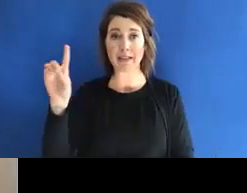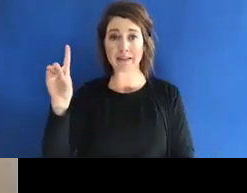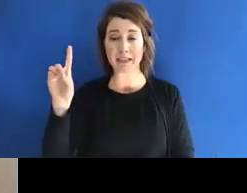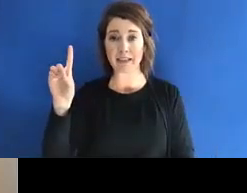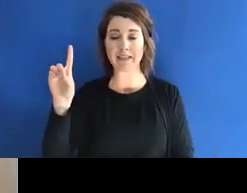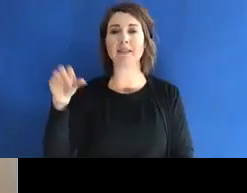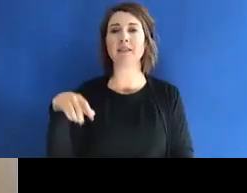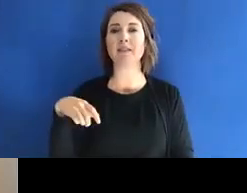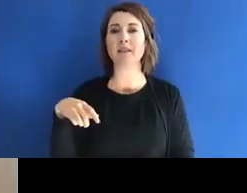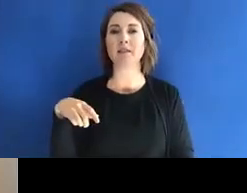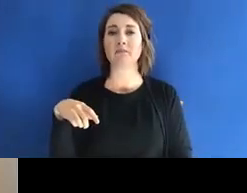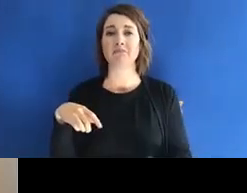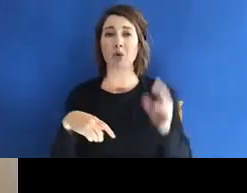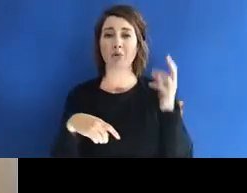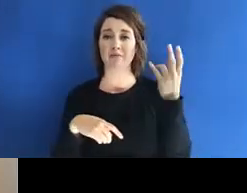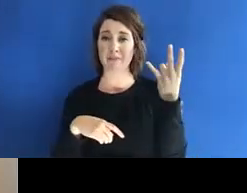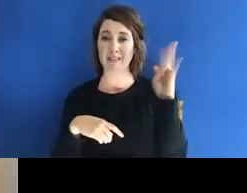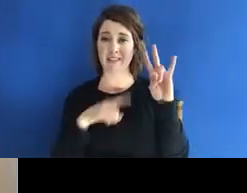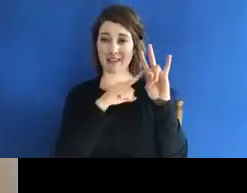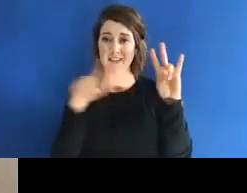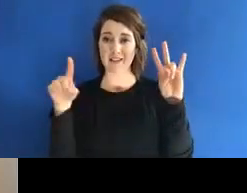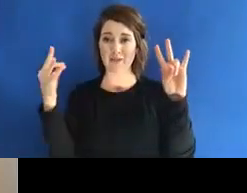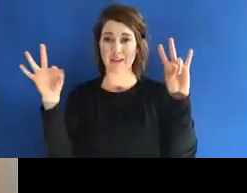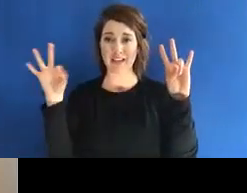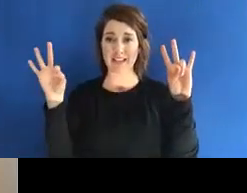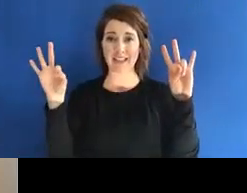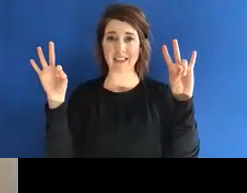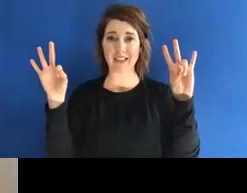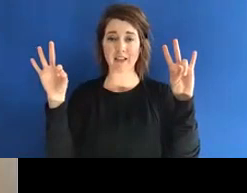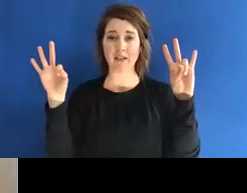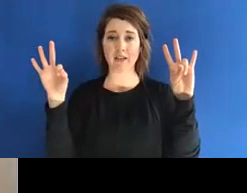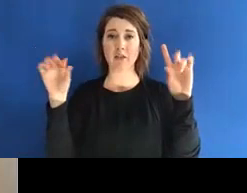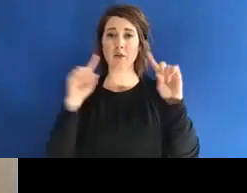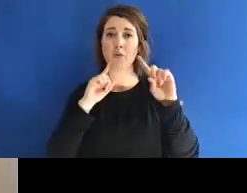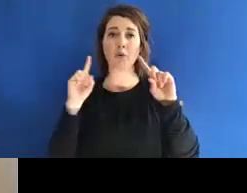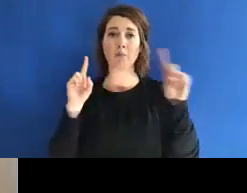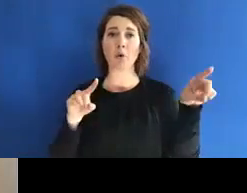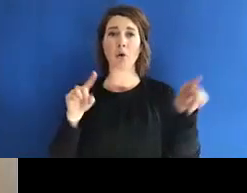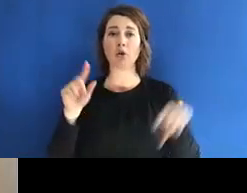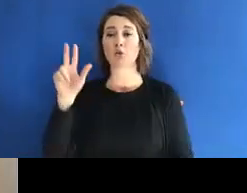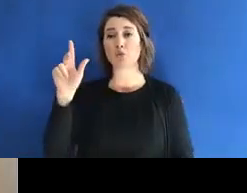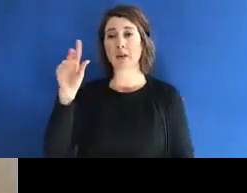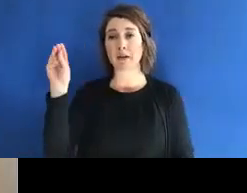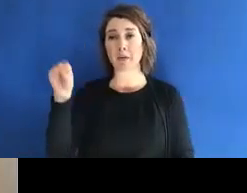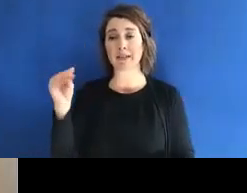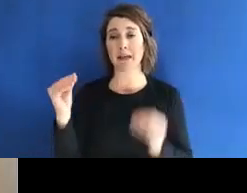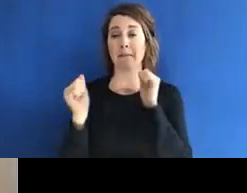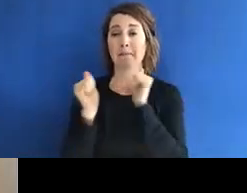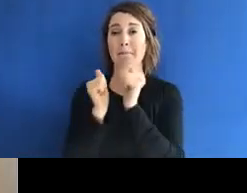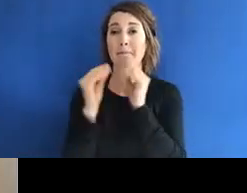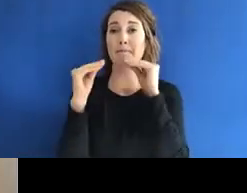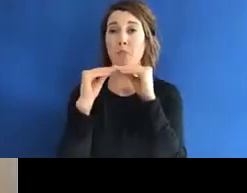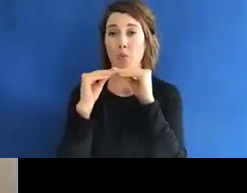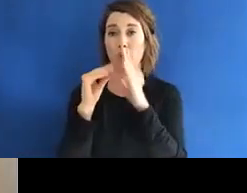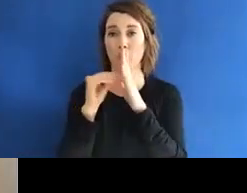17 to 19. VR agencies are reporting 23% more students with disabilities as taking